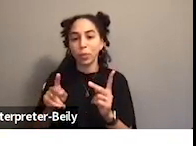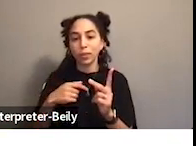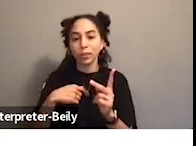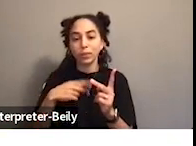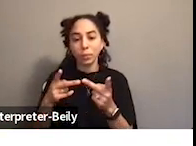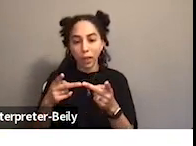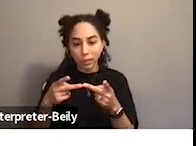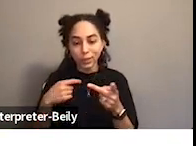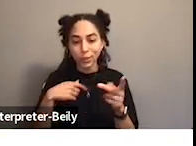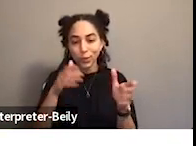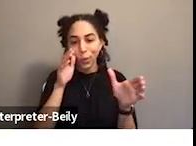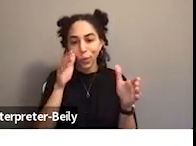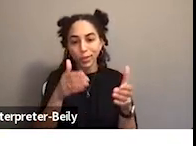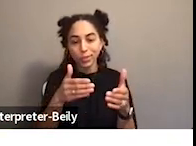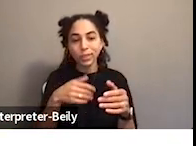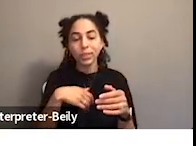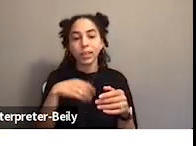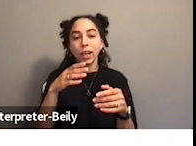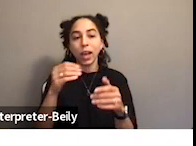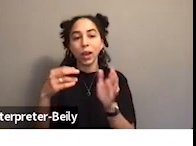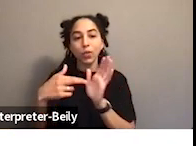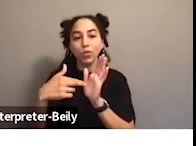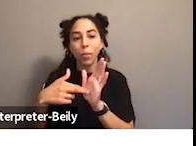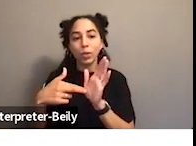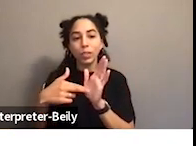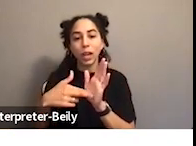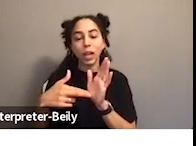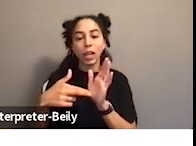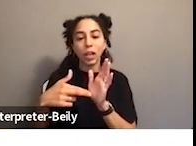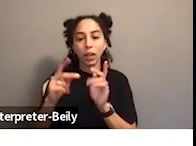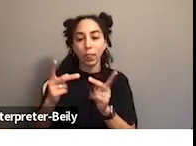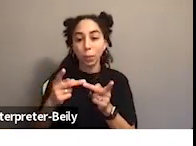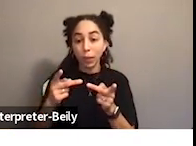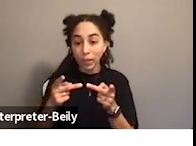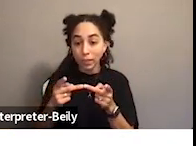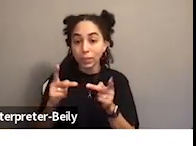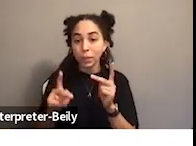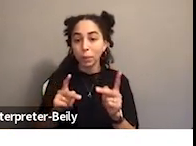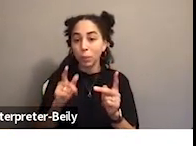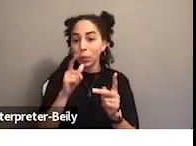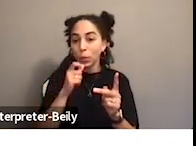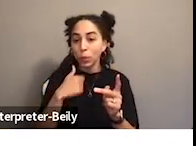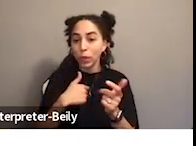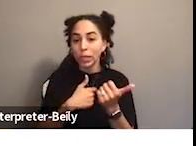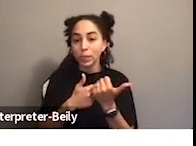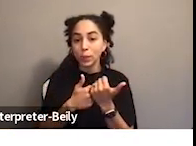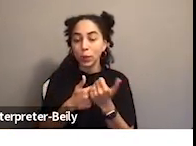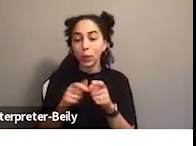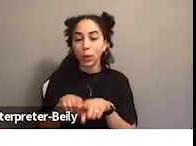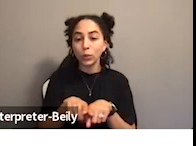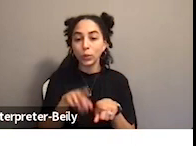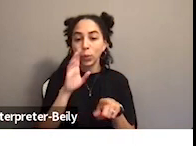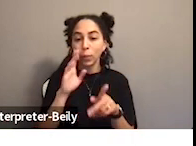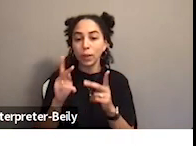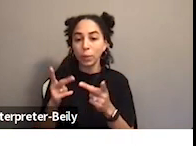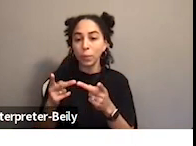language and representing the voices of people that we support. And it's also going to be a place